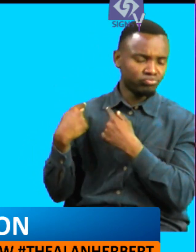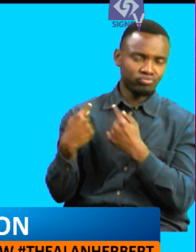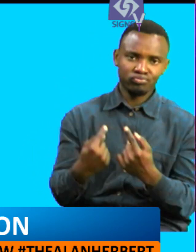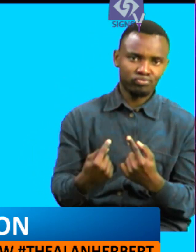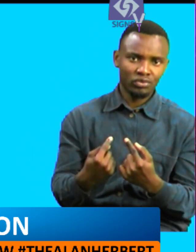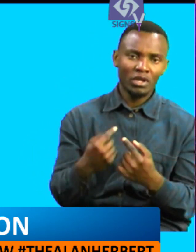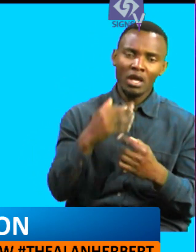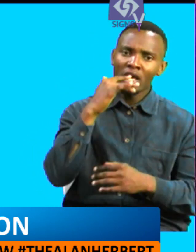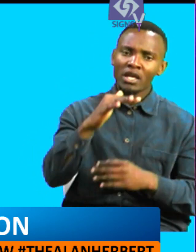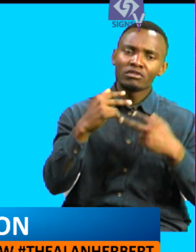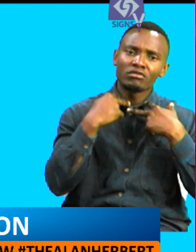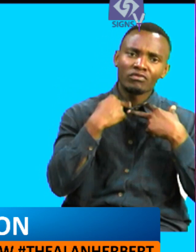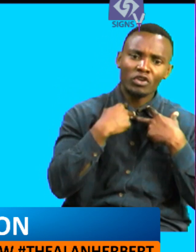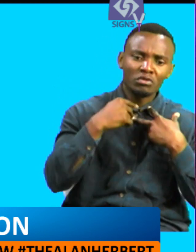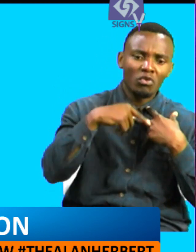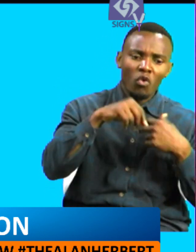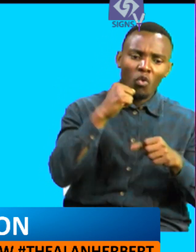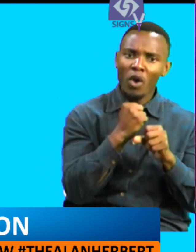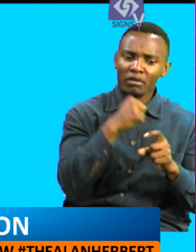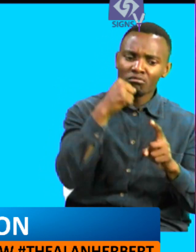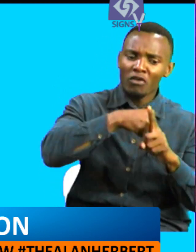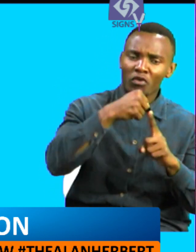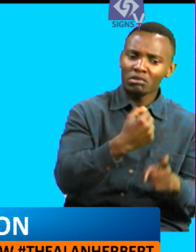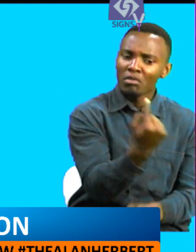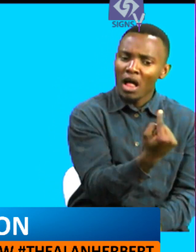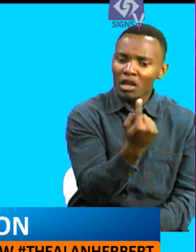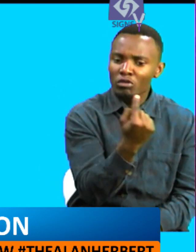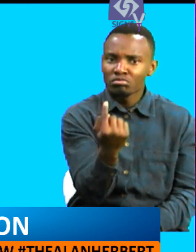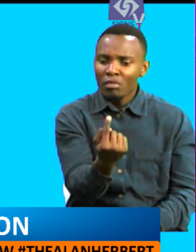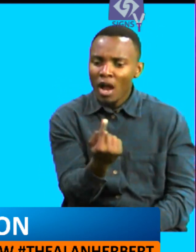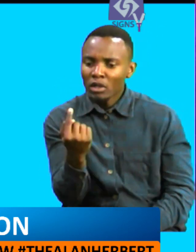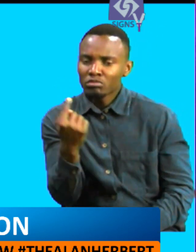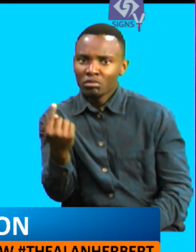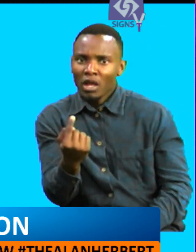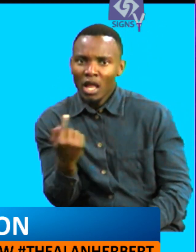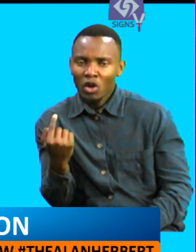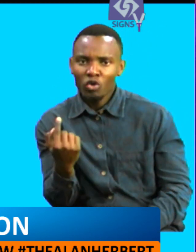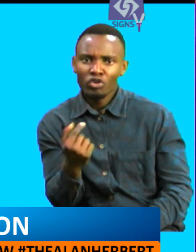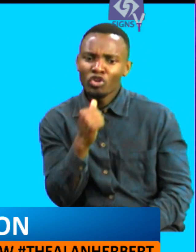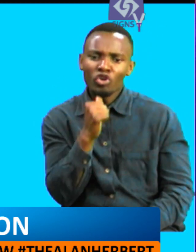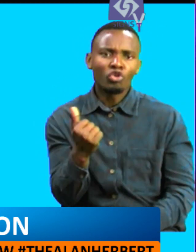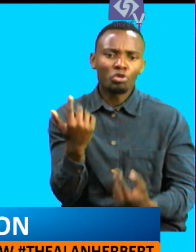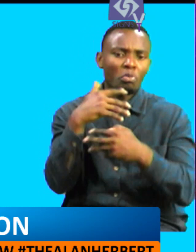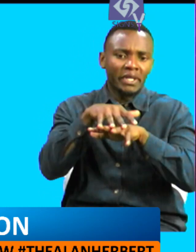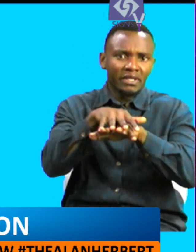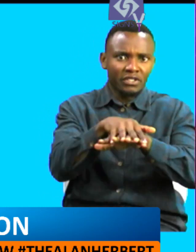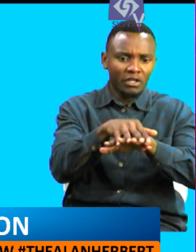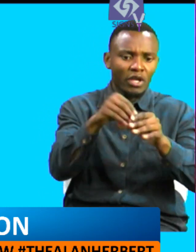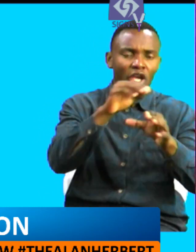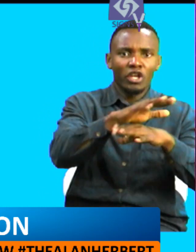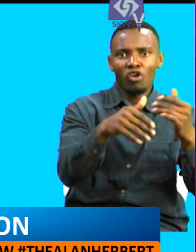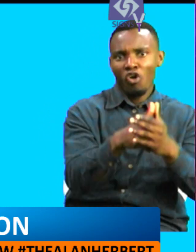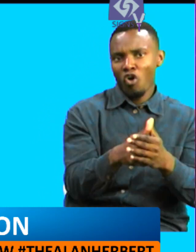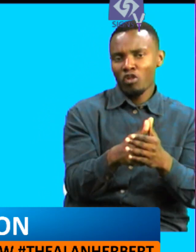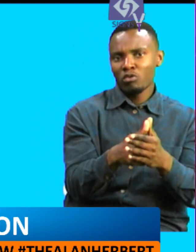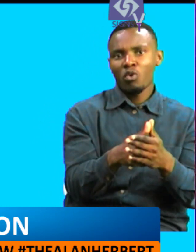stammer voices have been in isolation. They have not been seen mainstream in